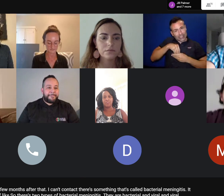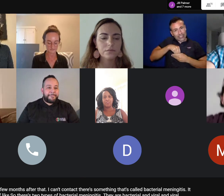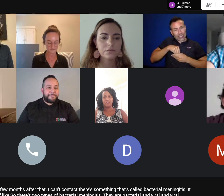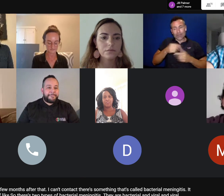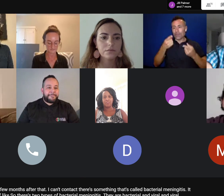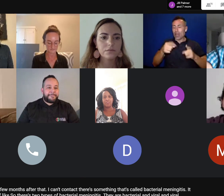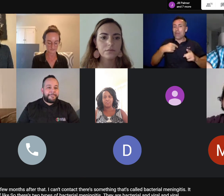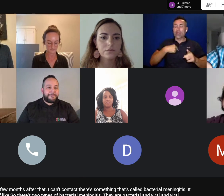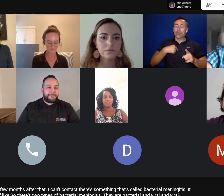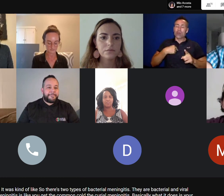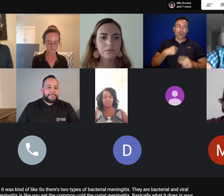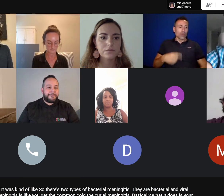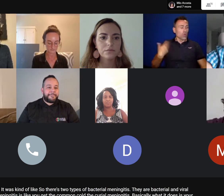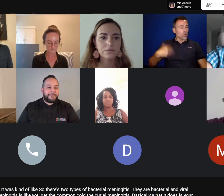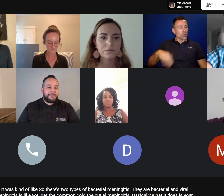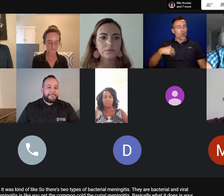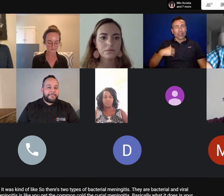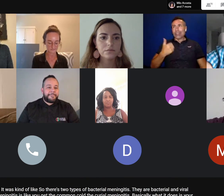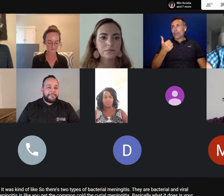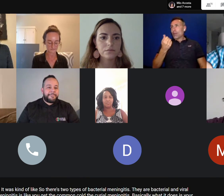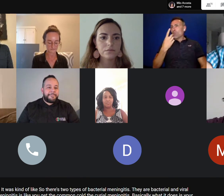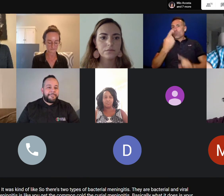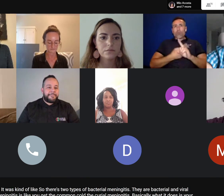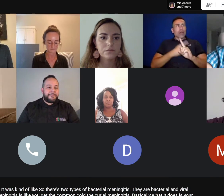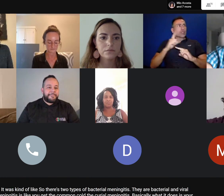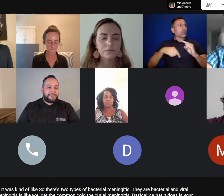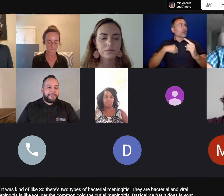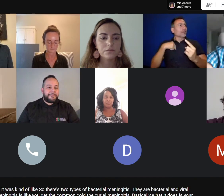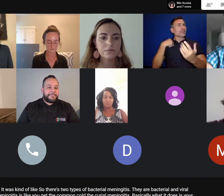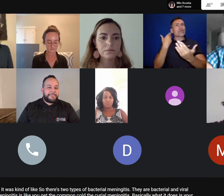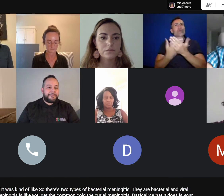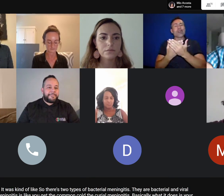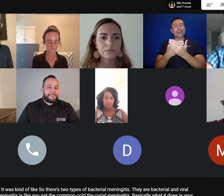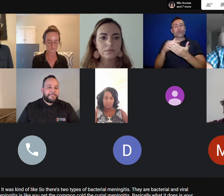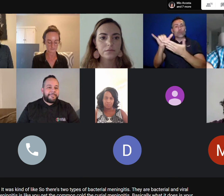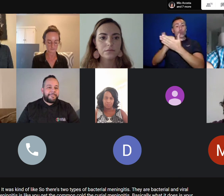few months after I had arrived to New York City. And